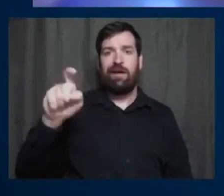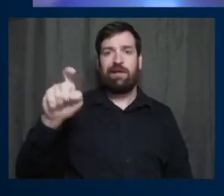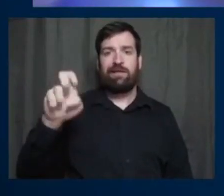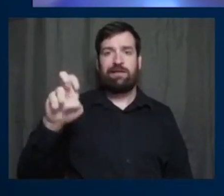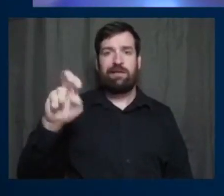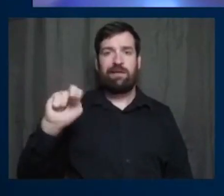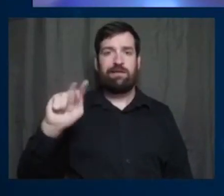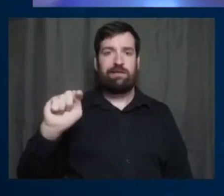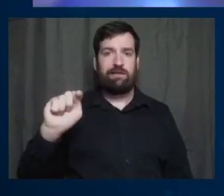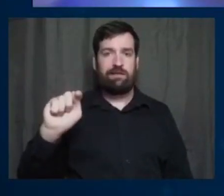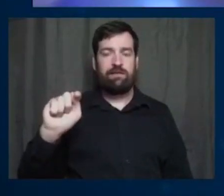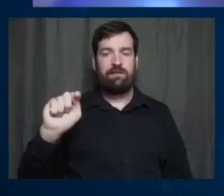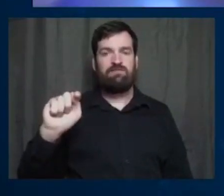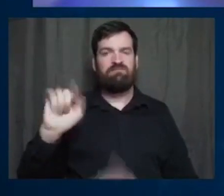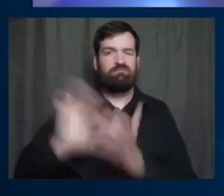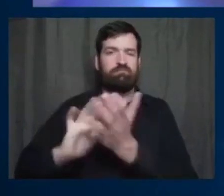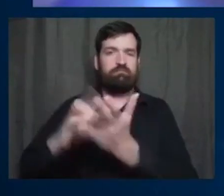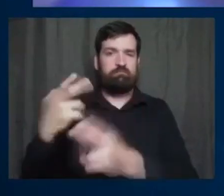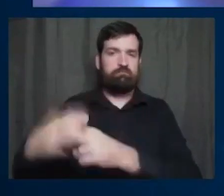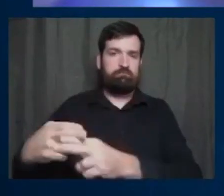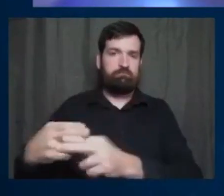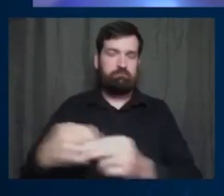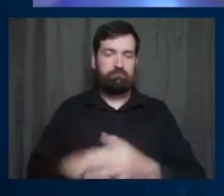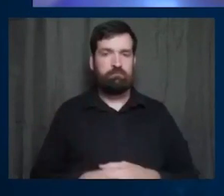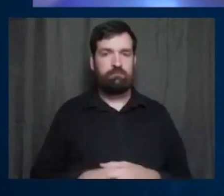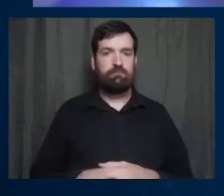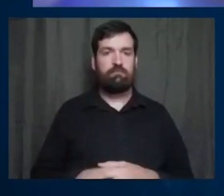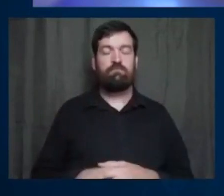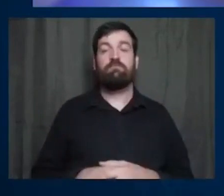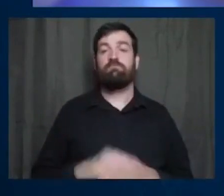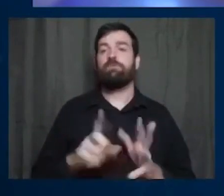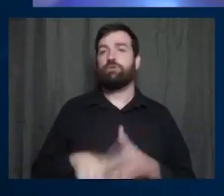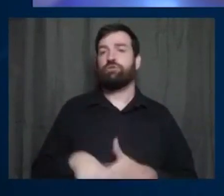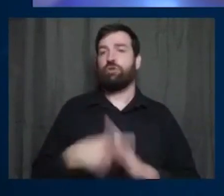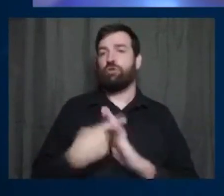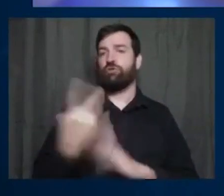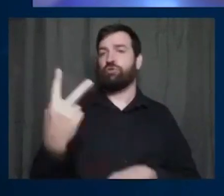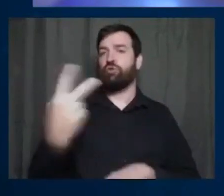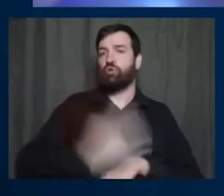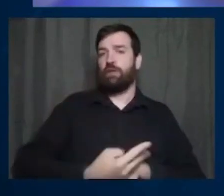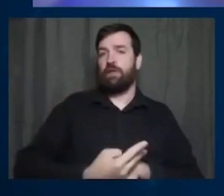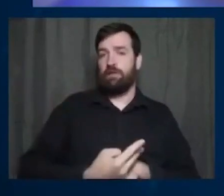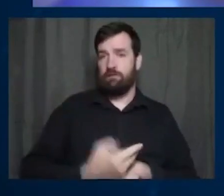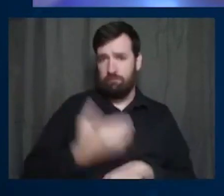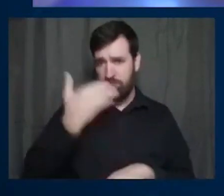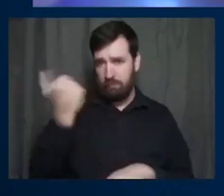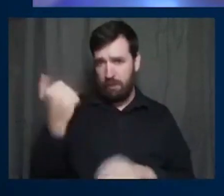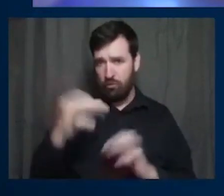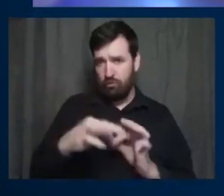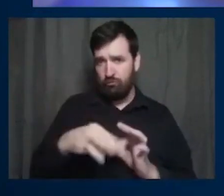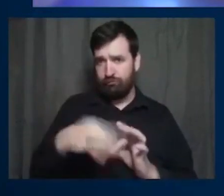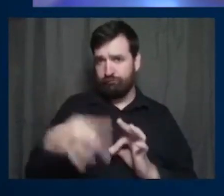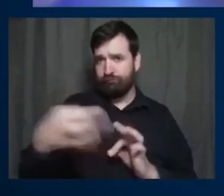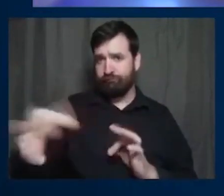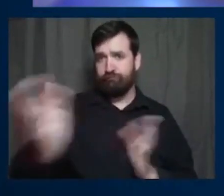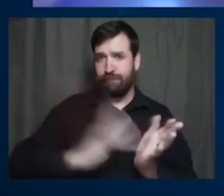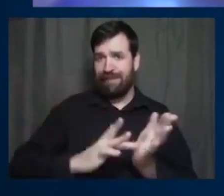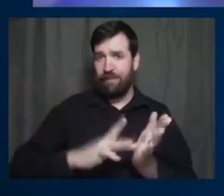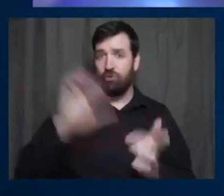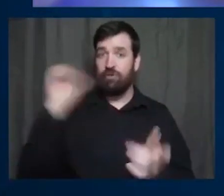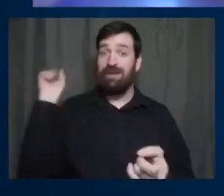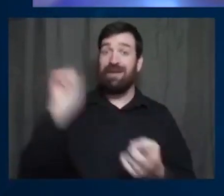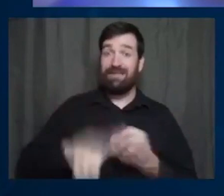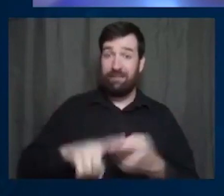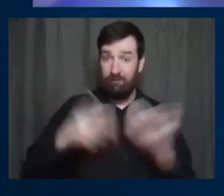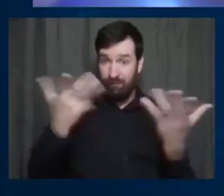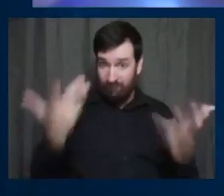Dupixent, maybe? Okay. In 2 days, would it be best to delay the start of his medication until after he reaches full